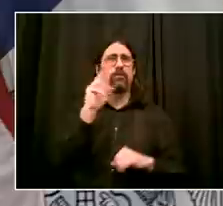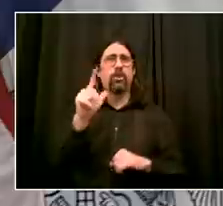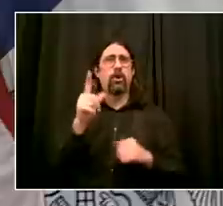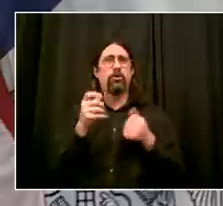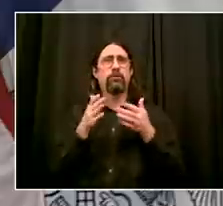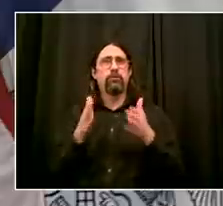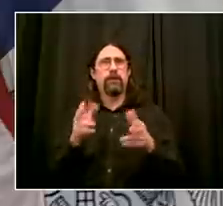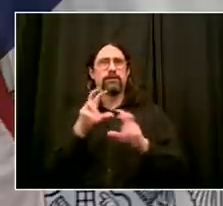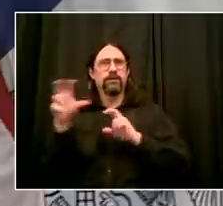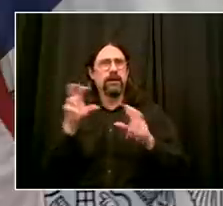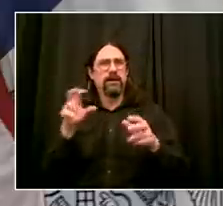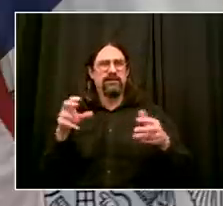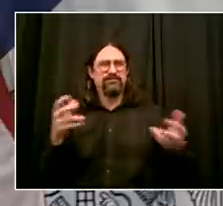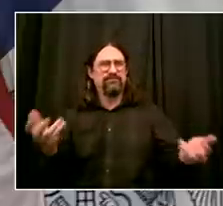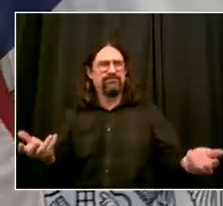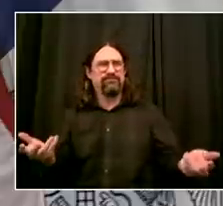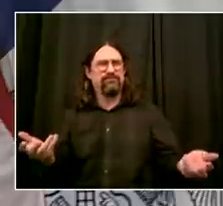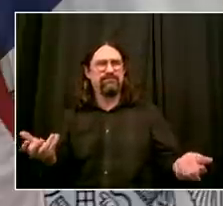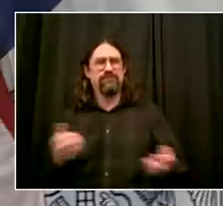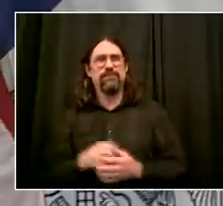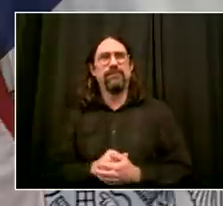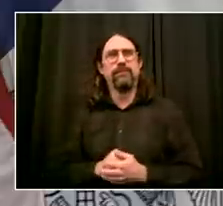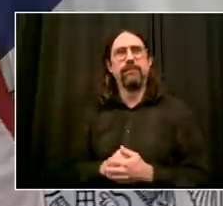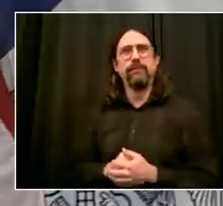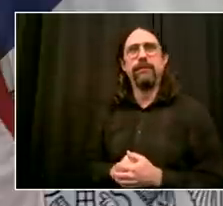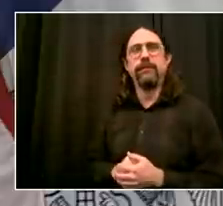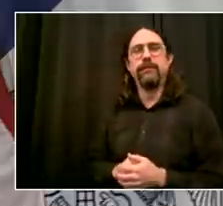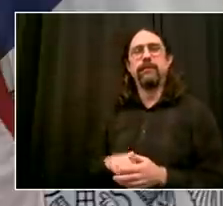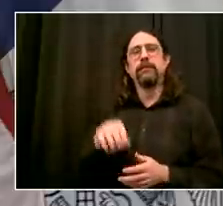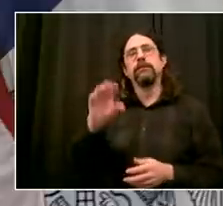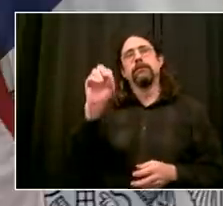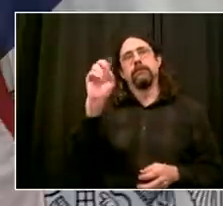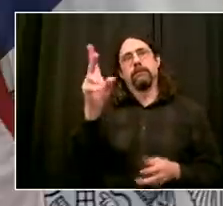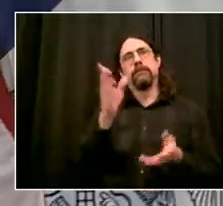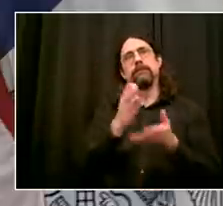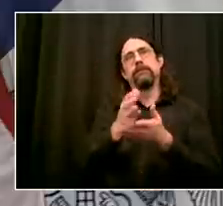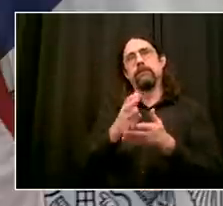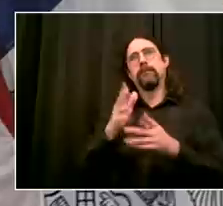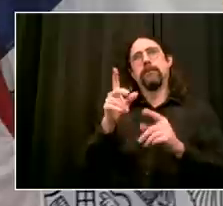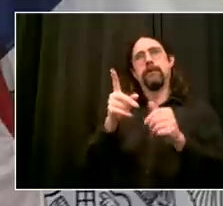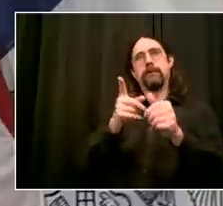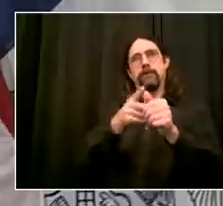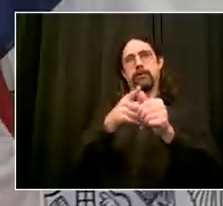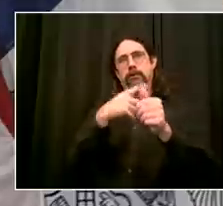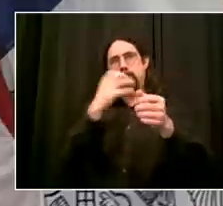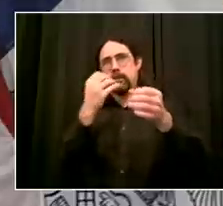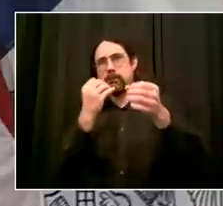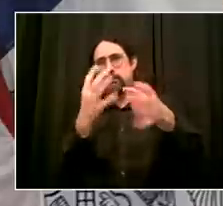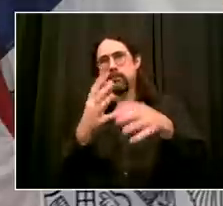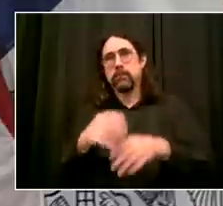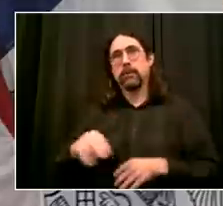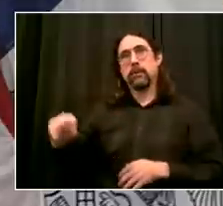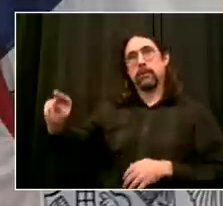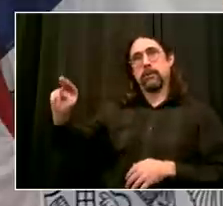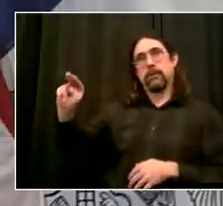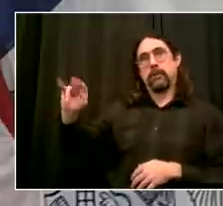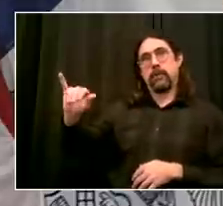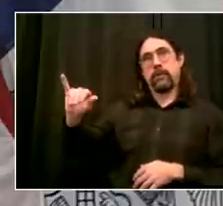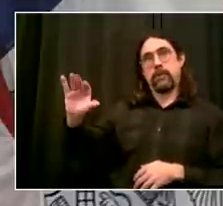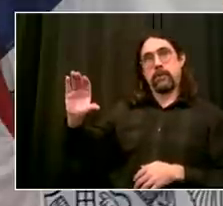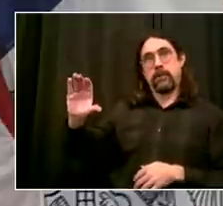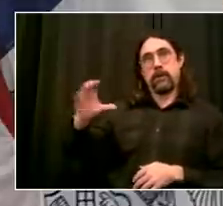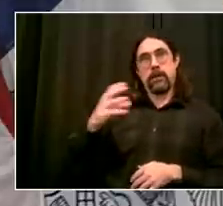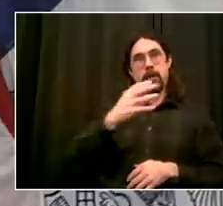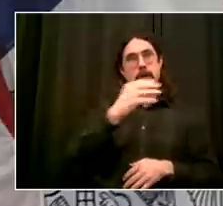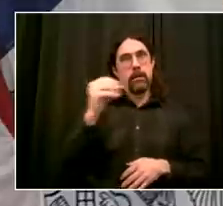get back. And that's been happening for decades and decades. For God's sake, Senator Daniel Patrick Moynihan used to do an annual report on how ridiculous the